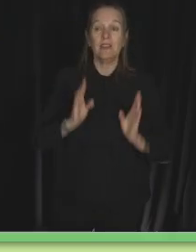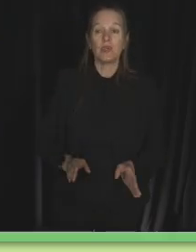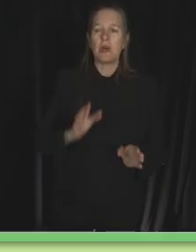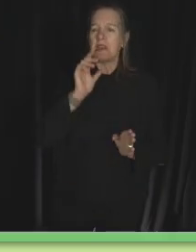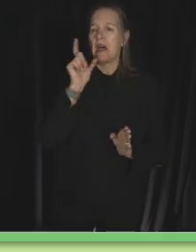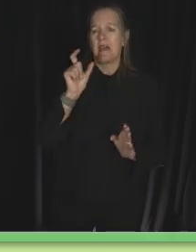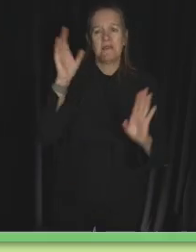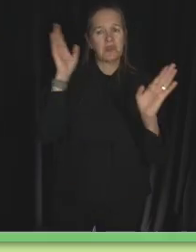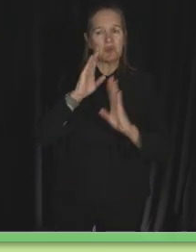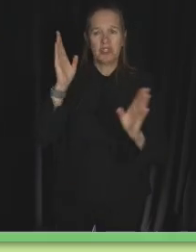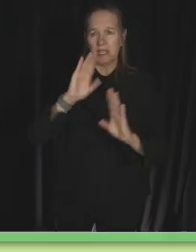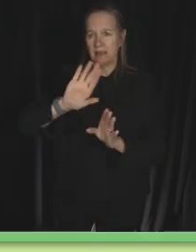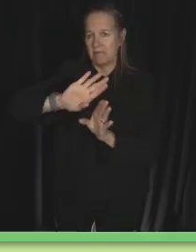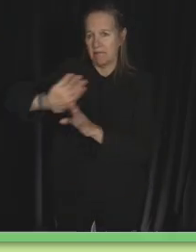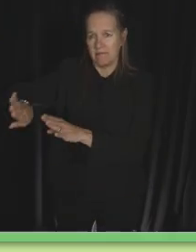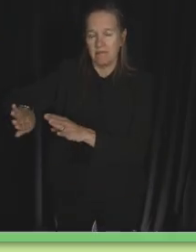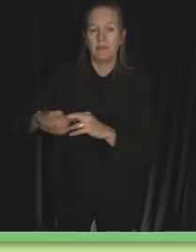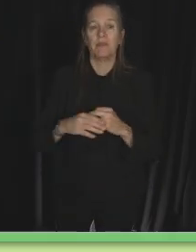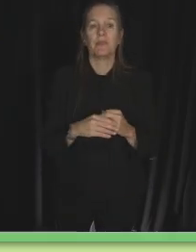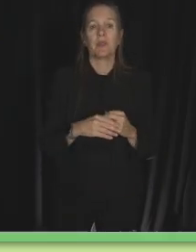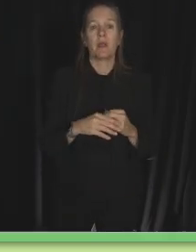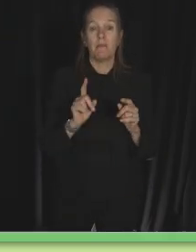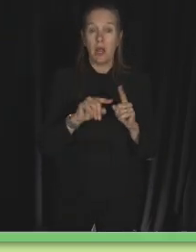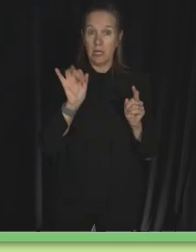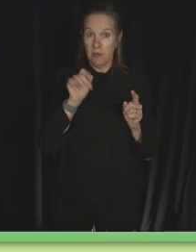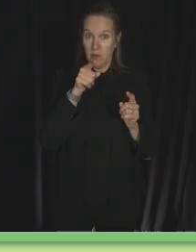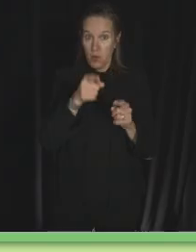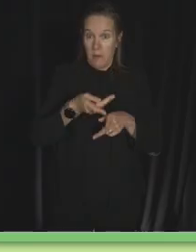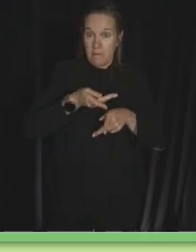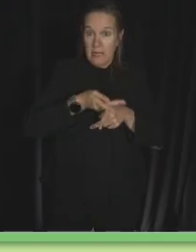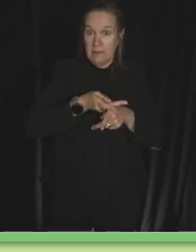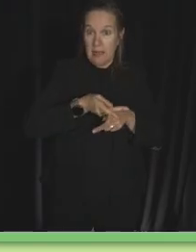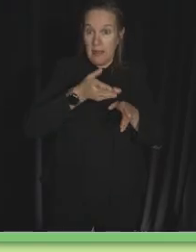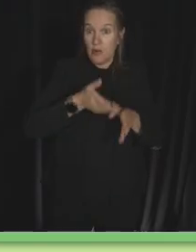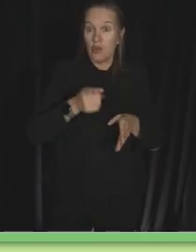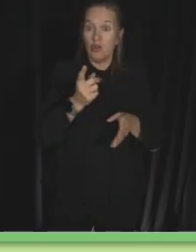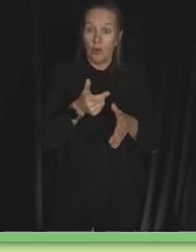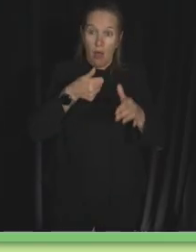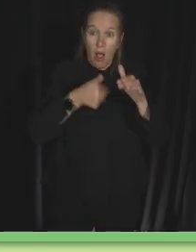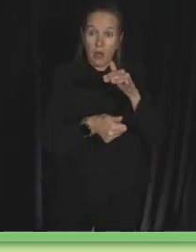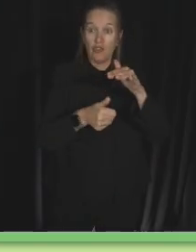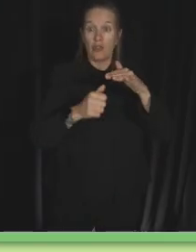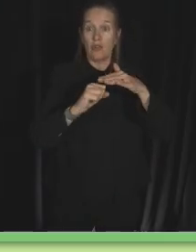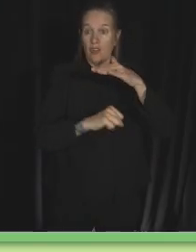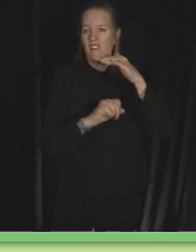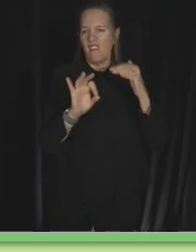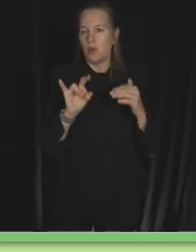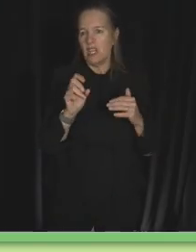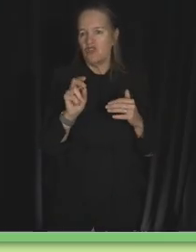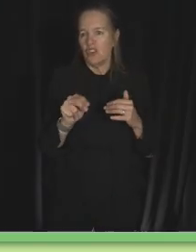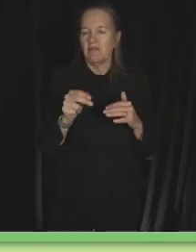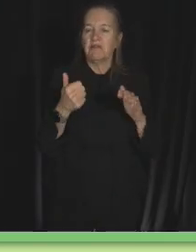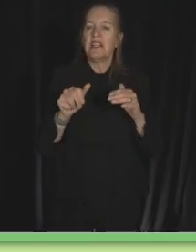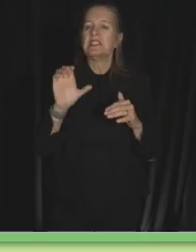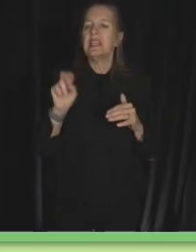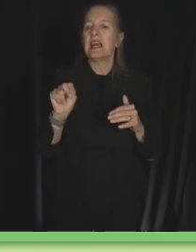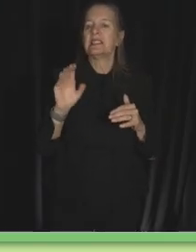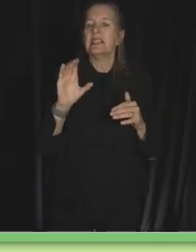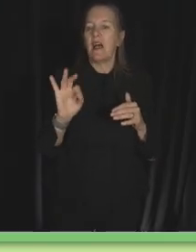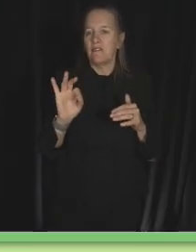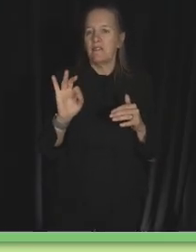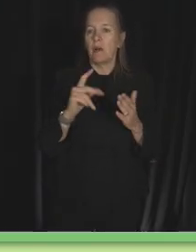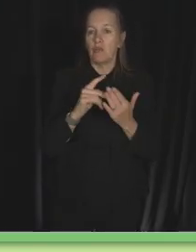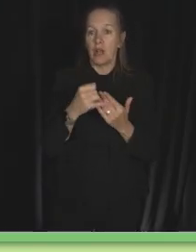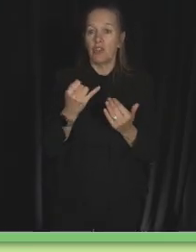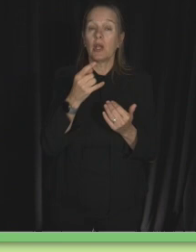to worry about this. But if you are a maintainer, you're working as part of a foundation, you're working as a CNCF project, you're a maintainer